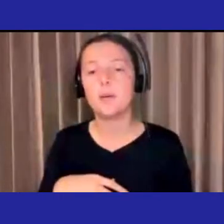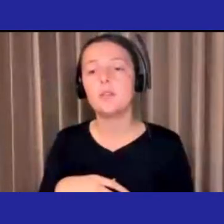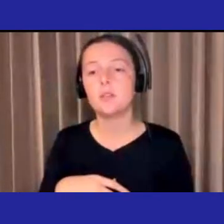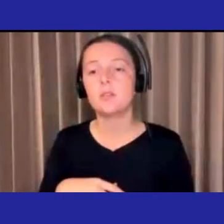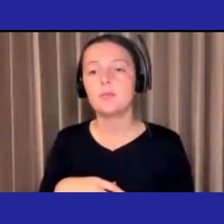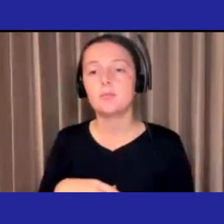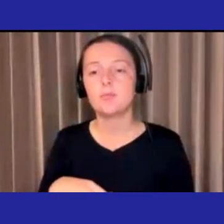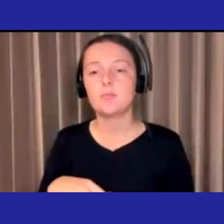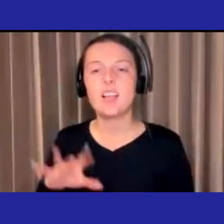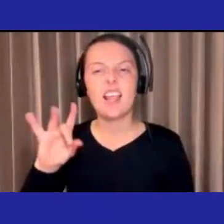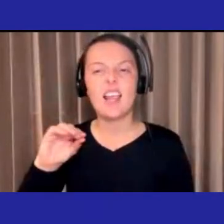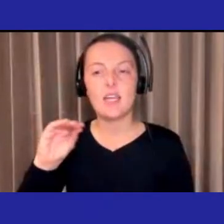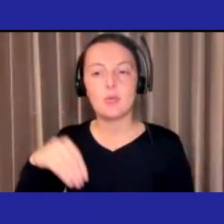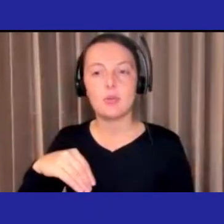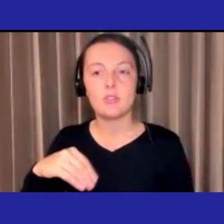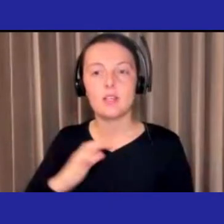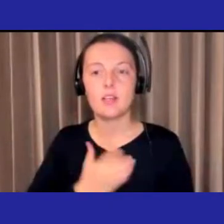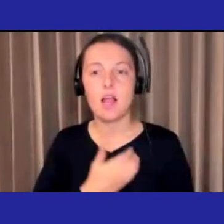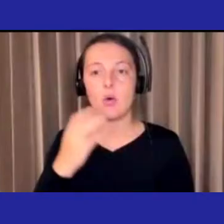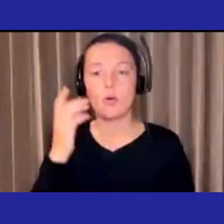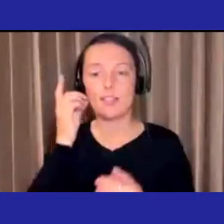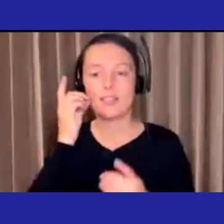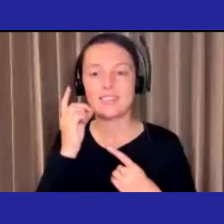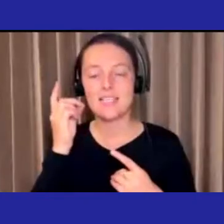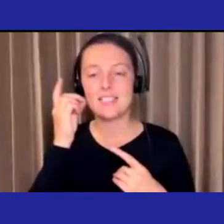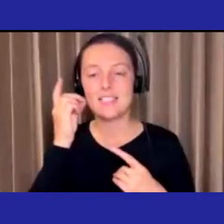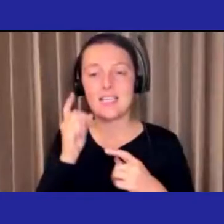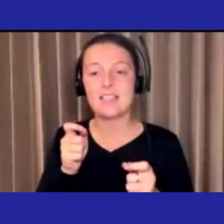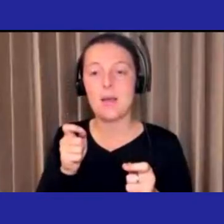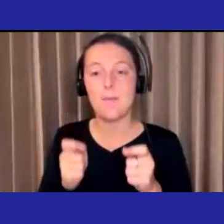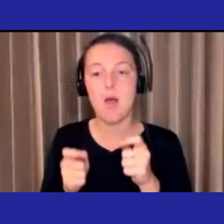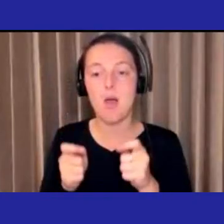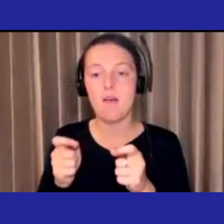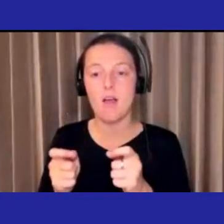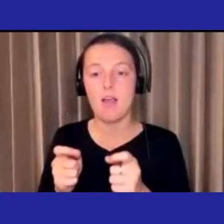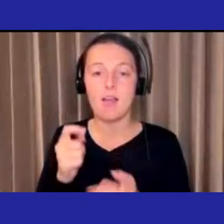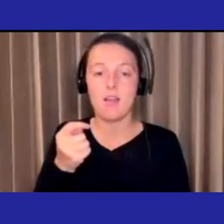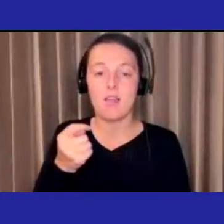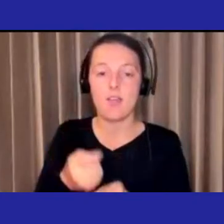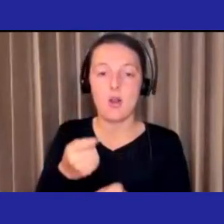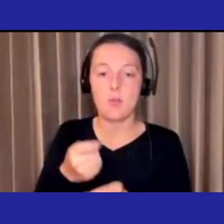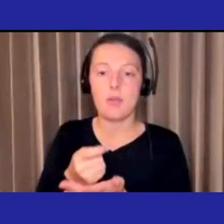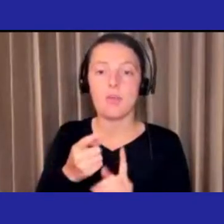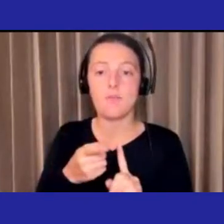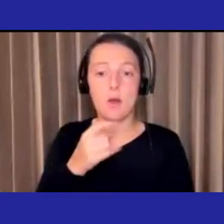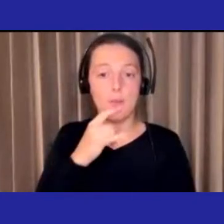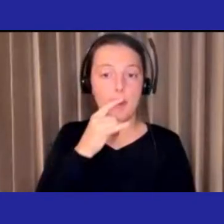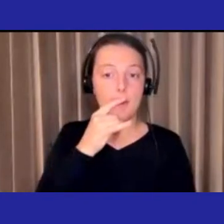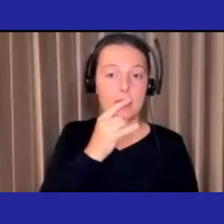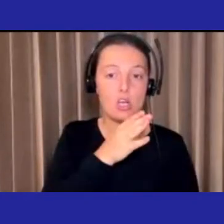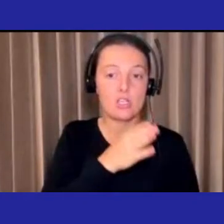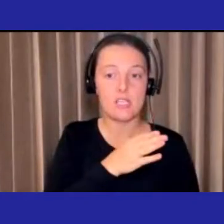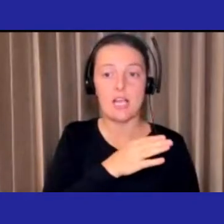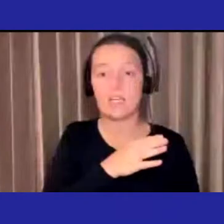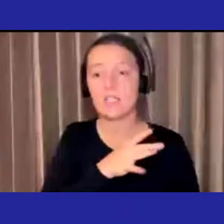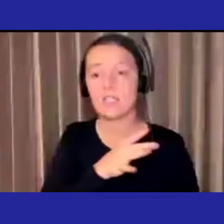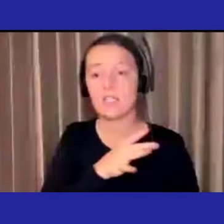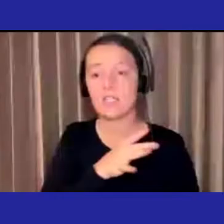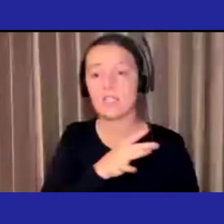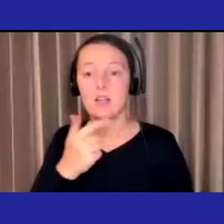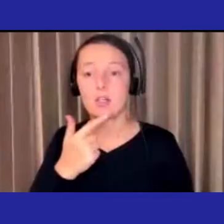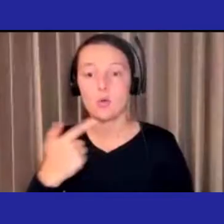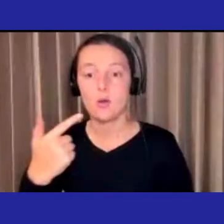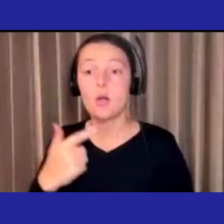is on disease modifying therapy from the pediatric side to 21. So that's pretty good. It'd be nice. Is